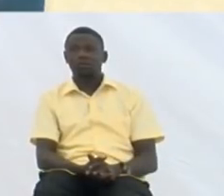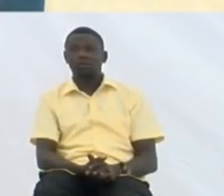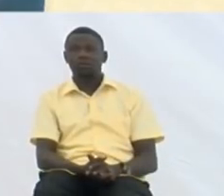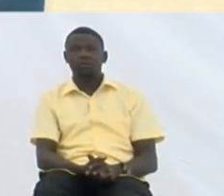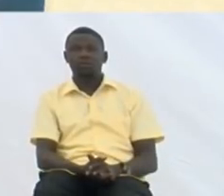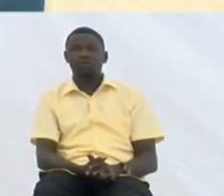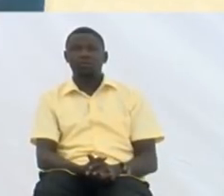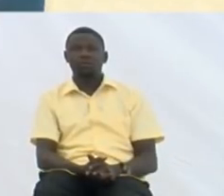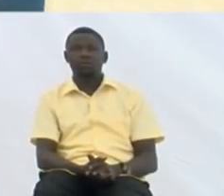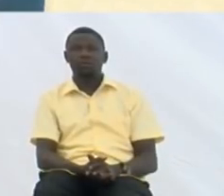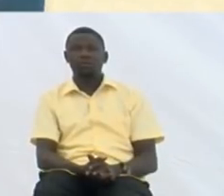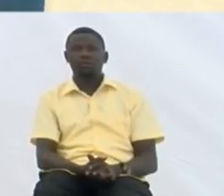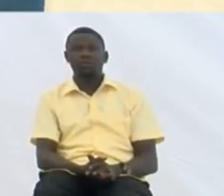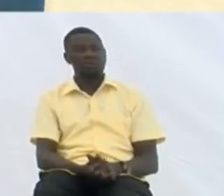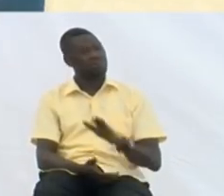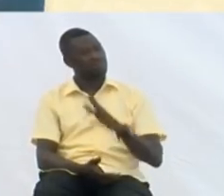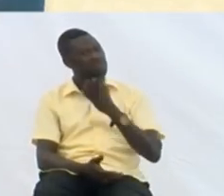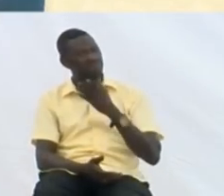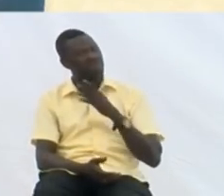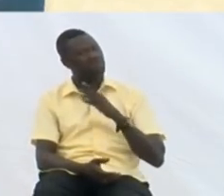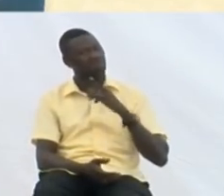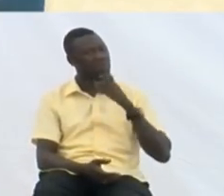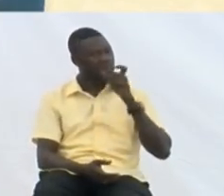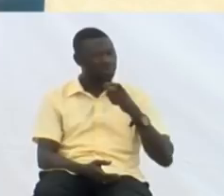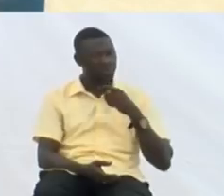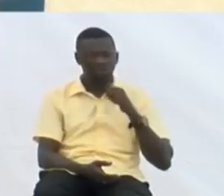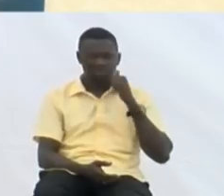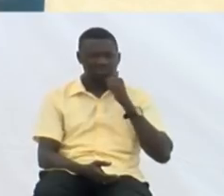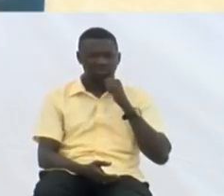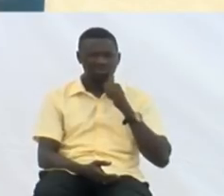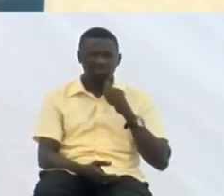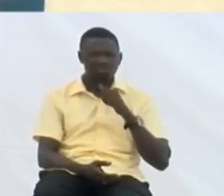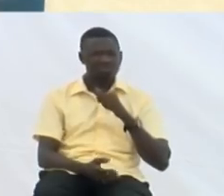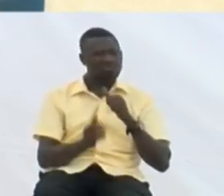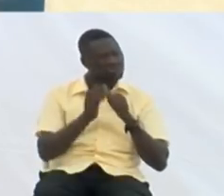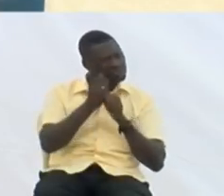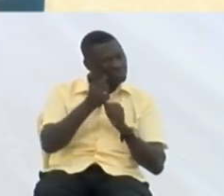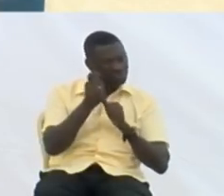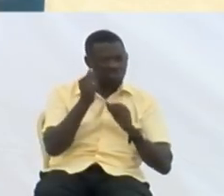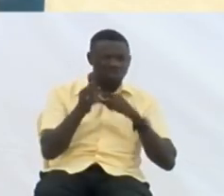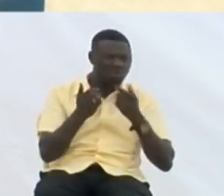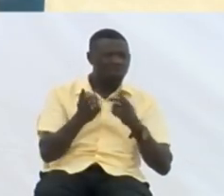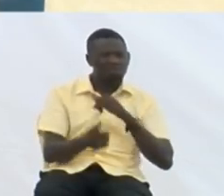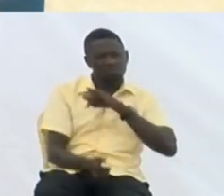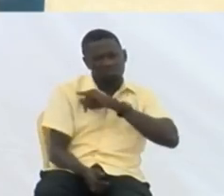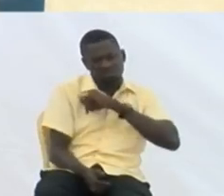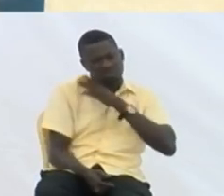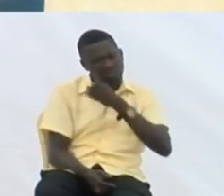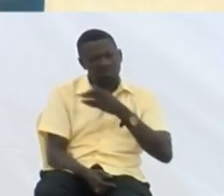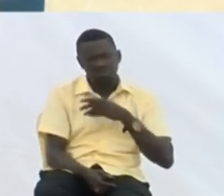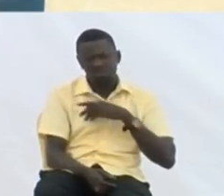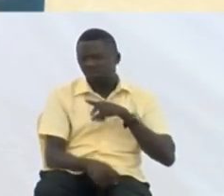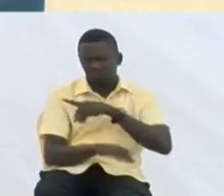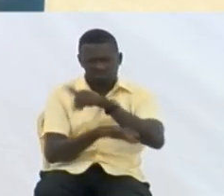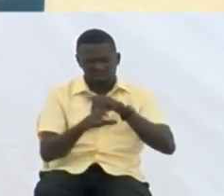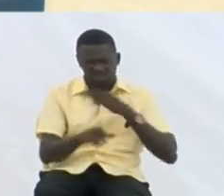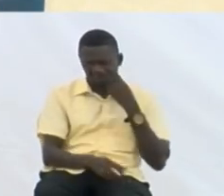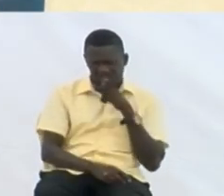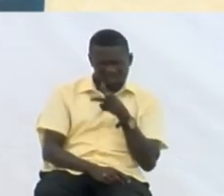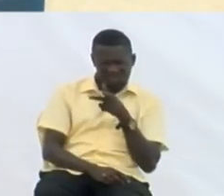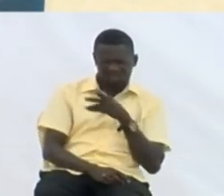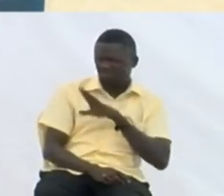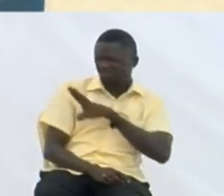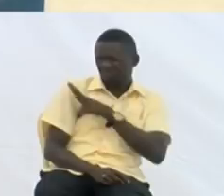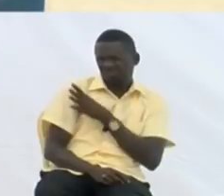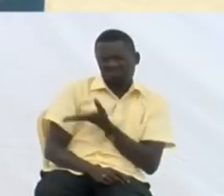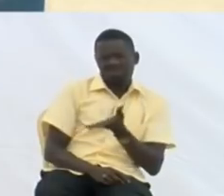nyami nyama al halu mambeta. I don't know whether people used to defecate there or urinate there, but the state in which it was not good.